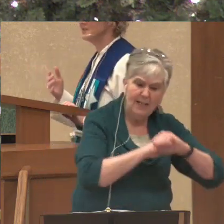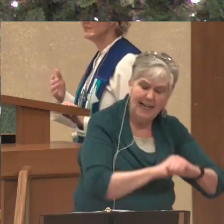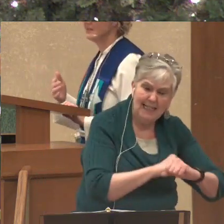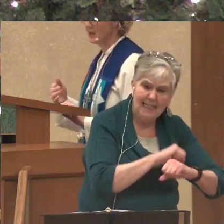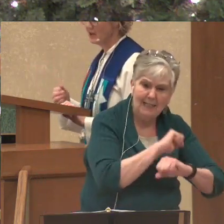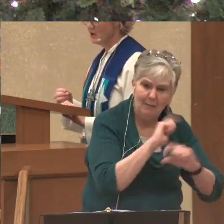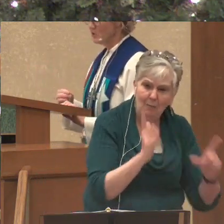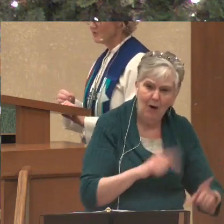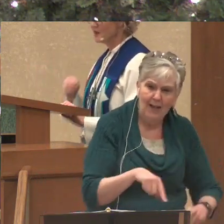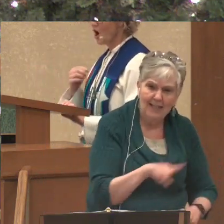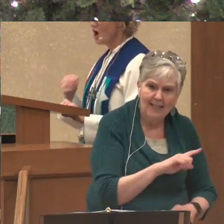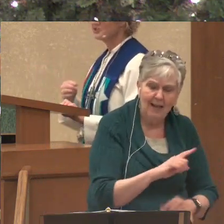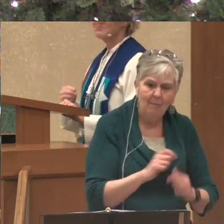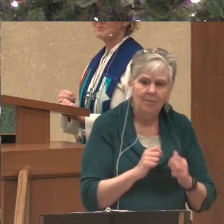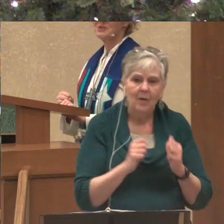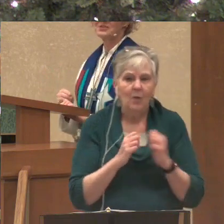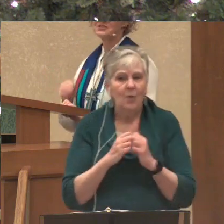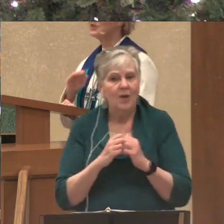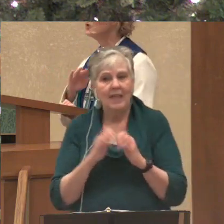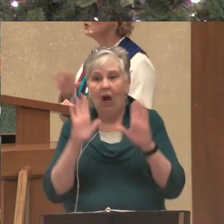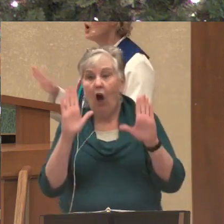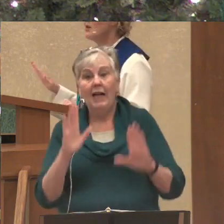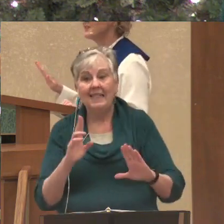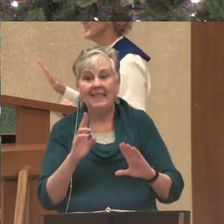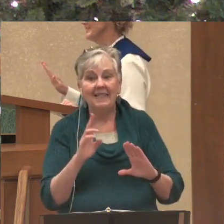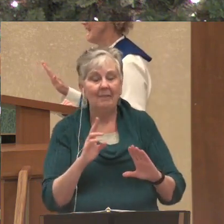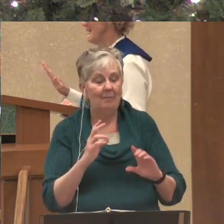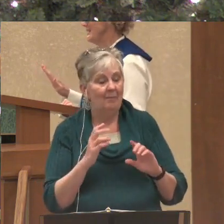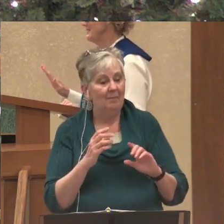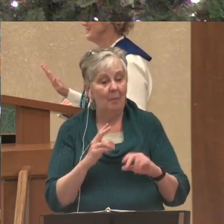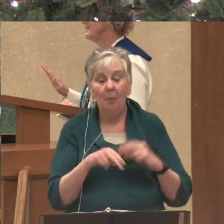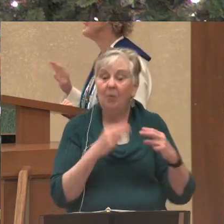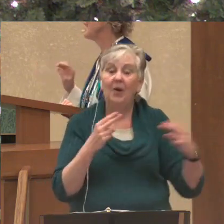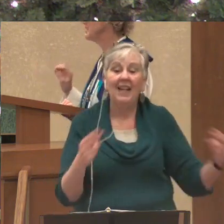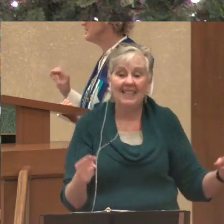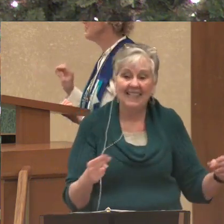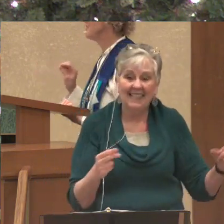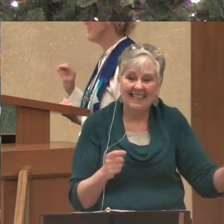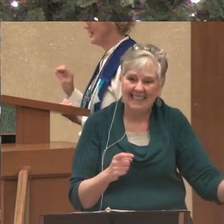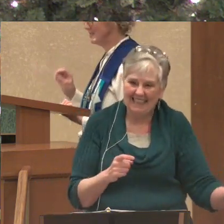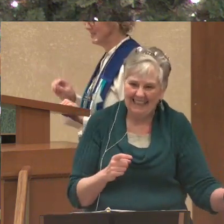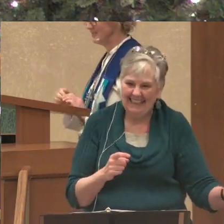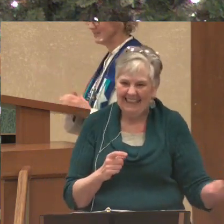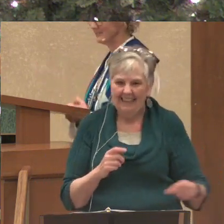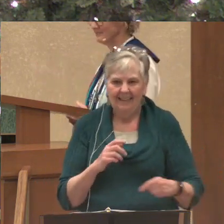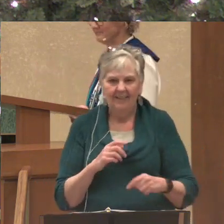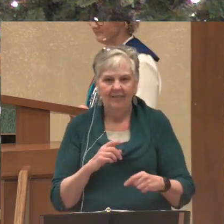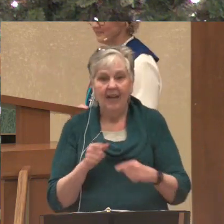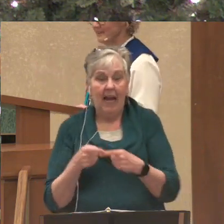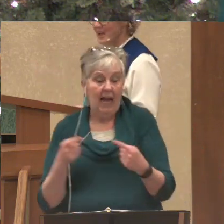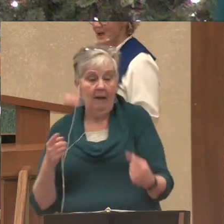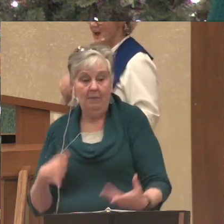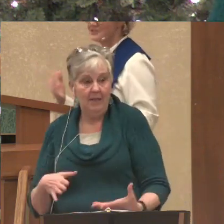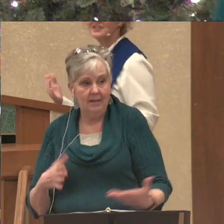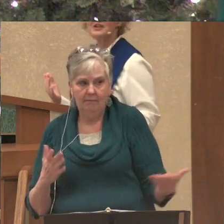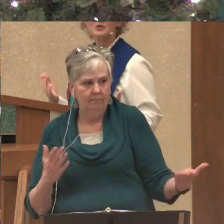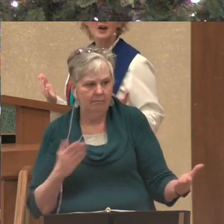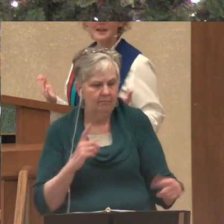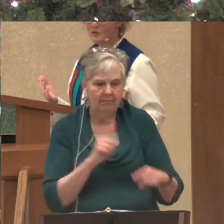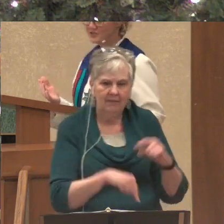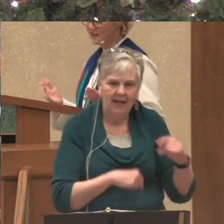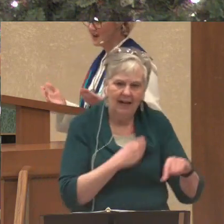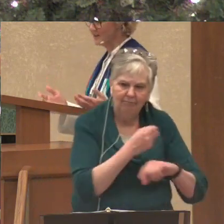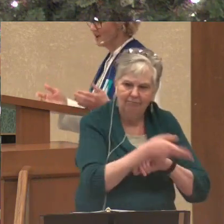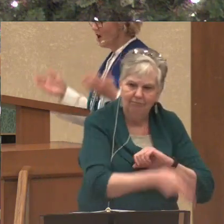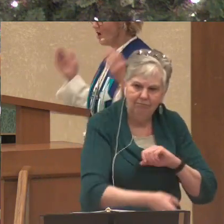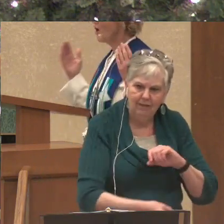them even, with an awesome presence that no one could deny, not even their enemies. Isaiah cried